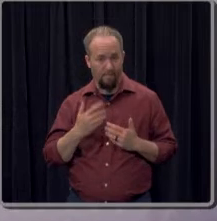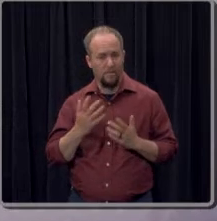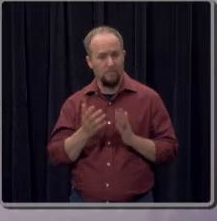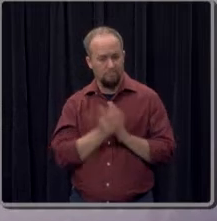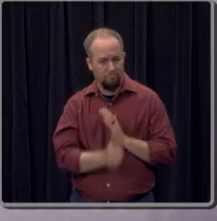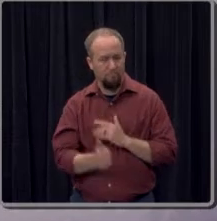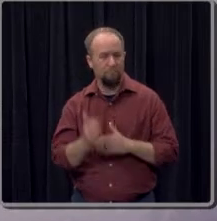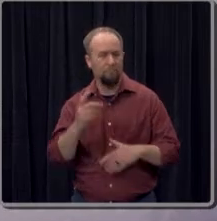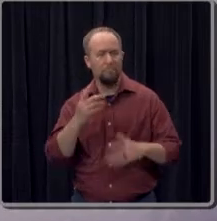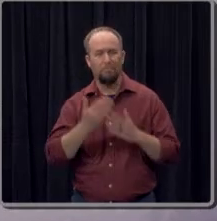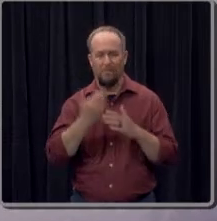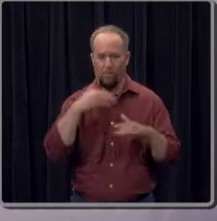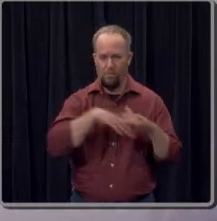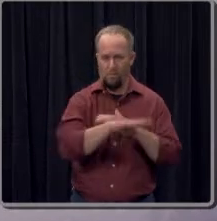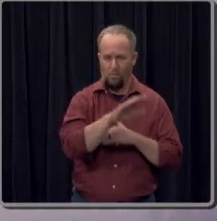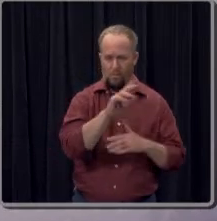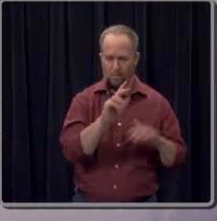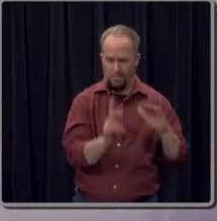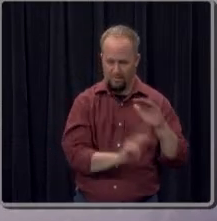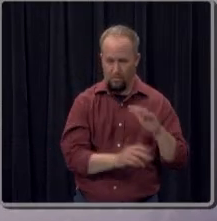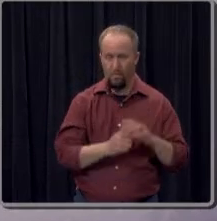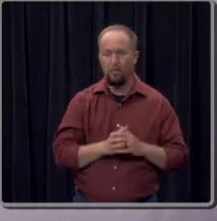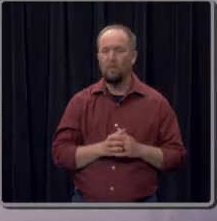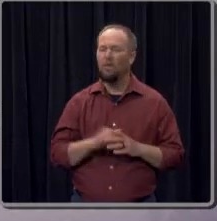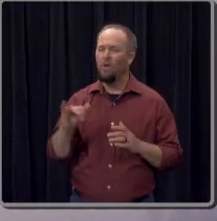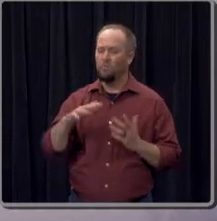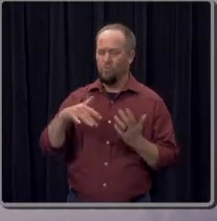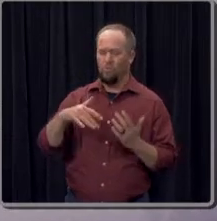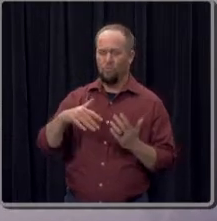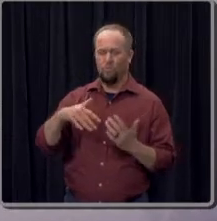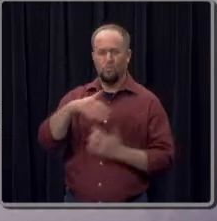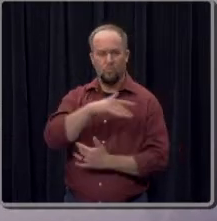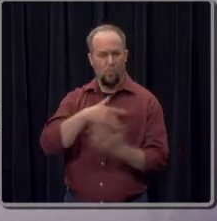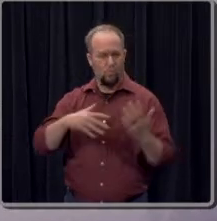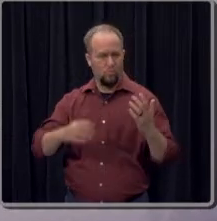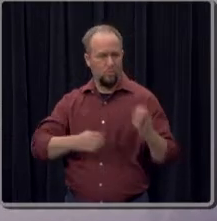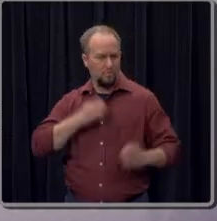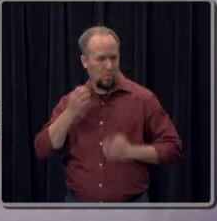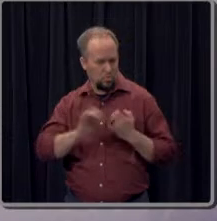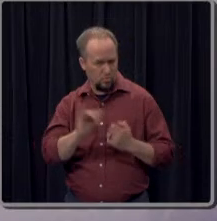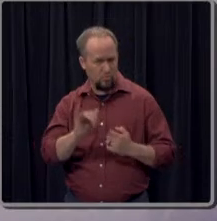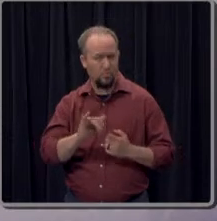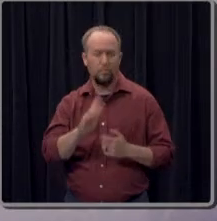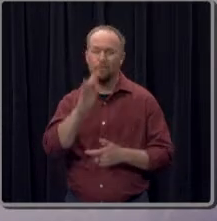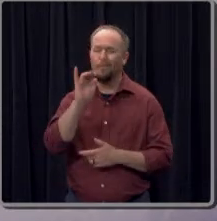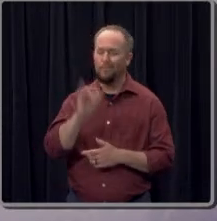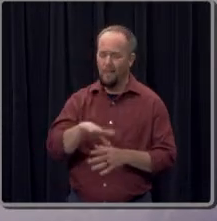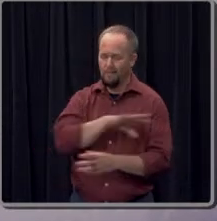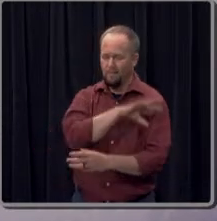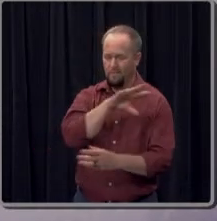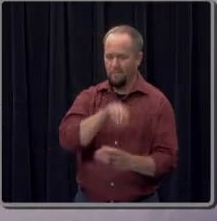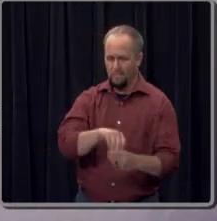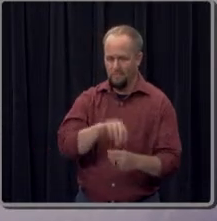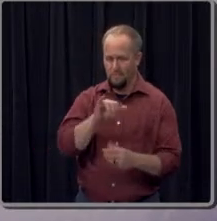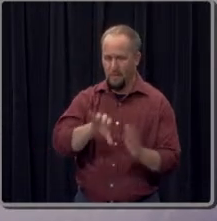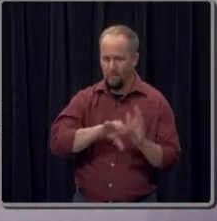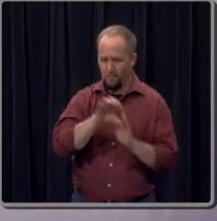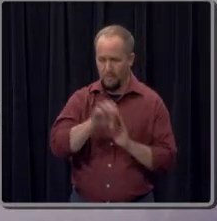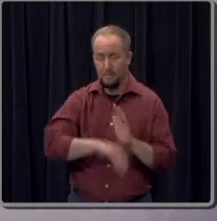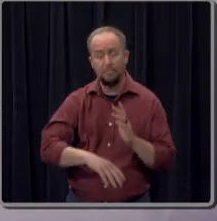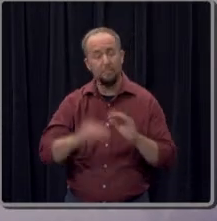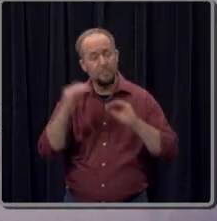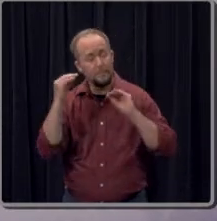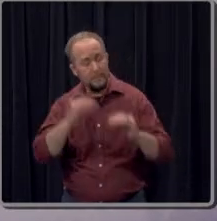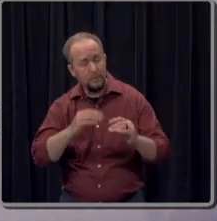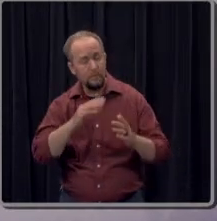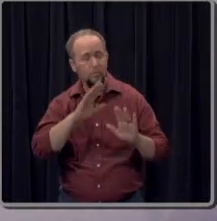this curriculum that's with social emotional as well. And so conscious discipline is woven into this curriculum, and we're teaching children about